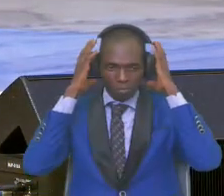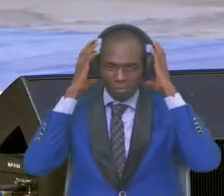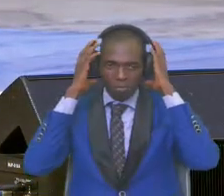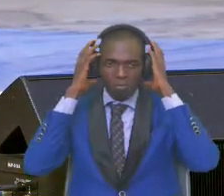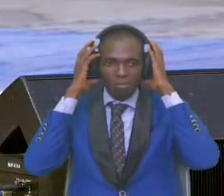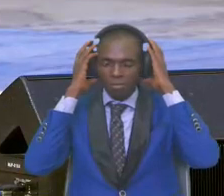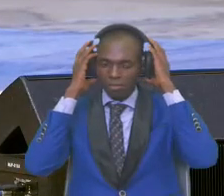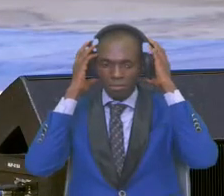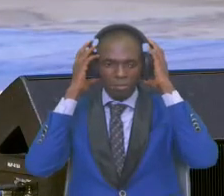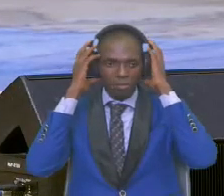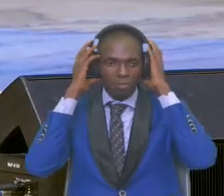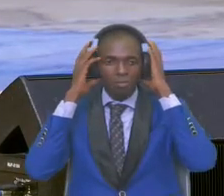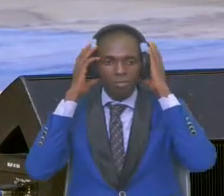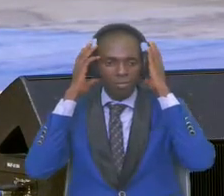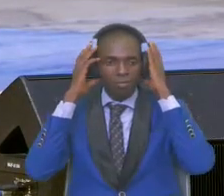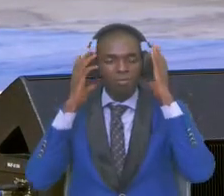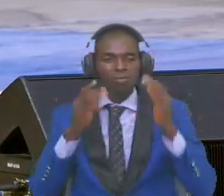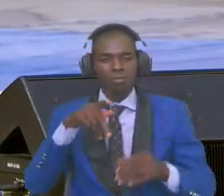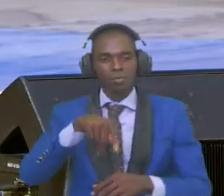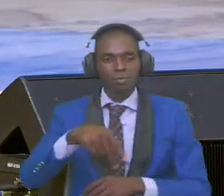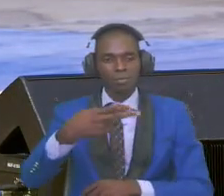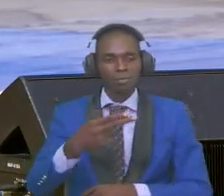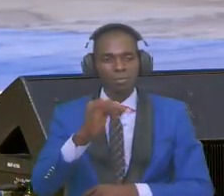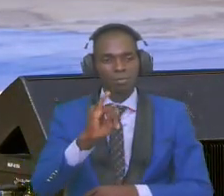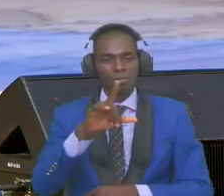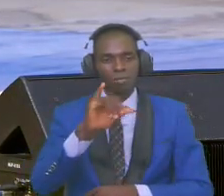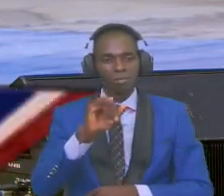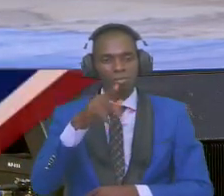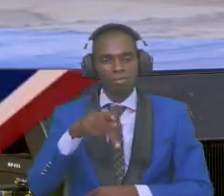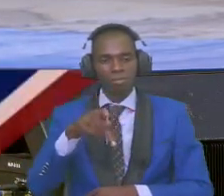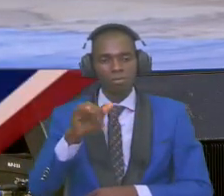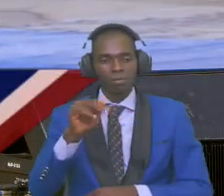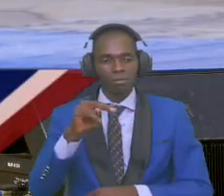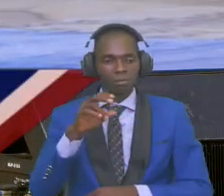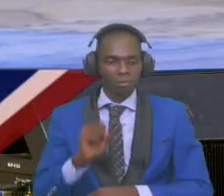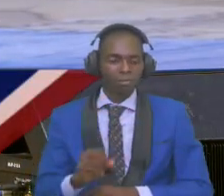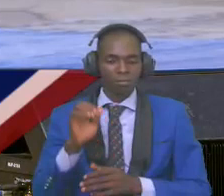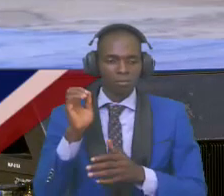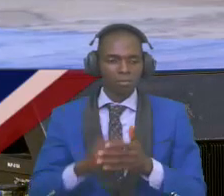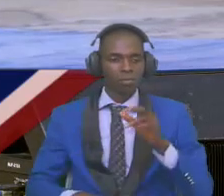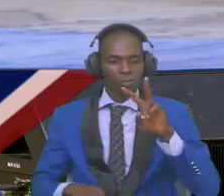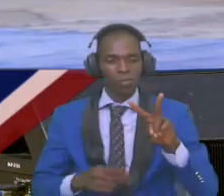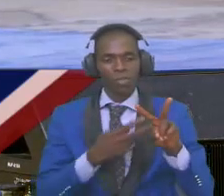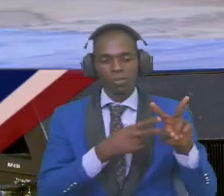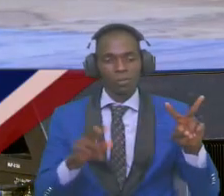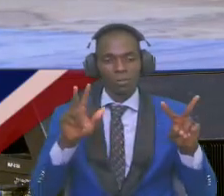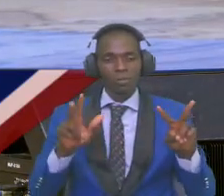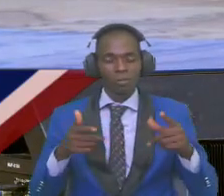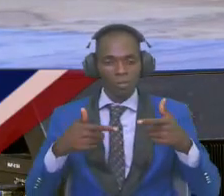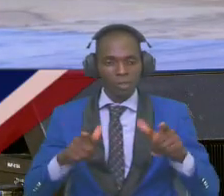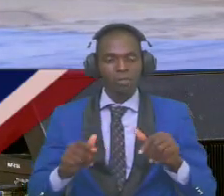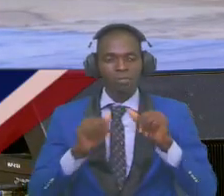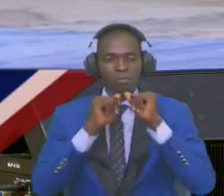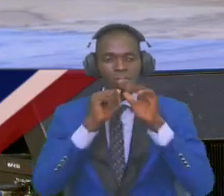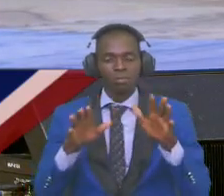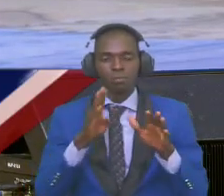from verse 3. Philippians chapter 2 verse 3, let nothing be done